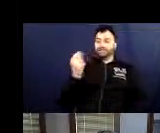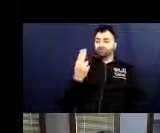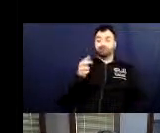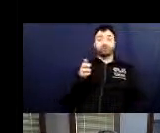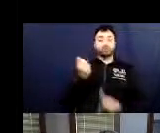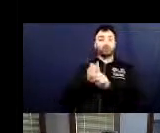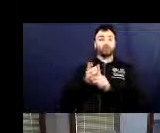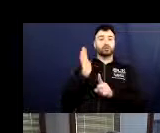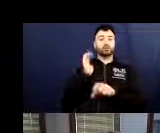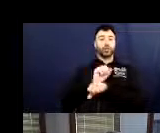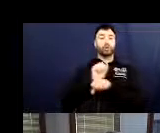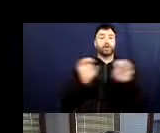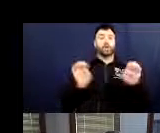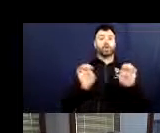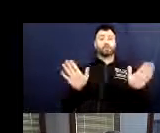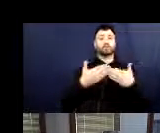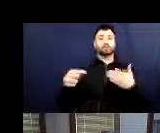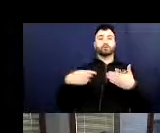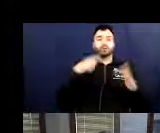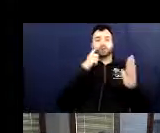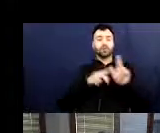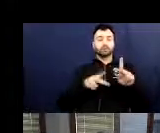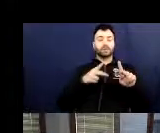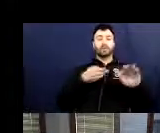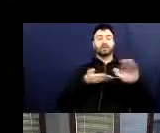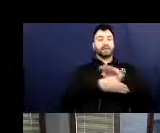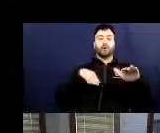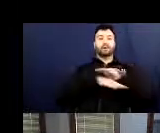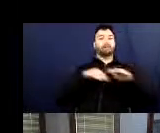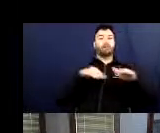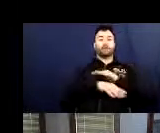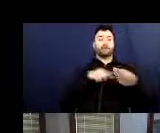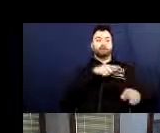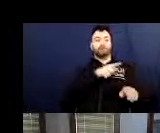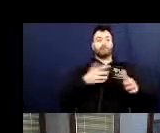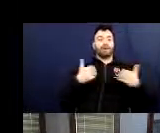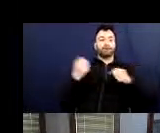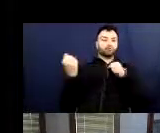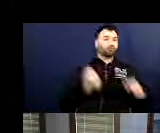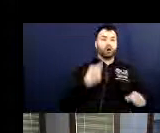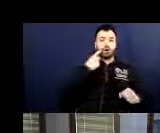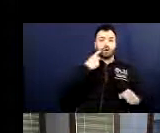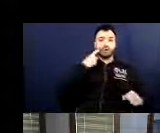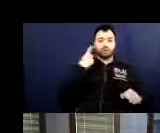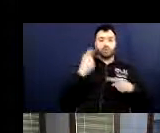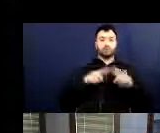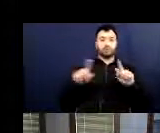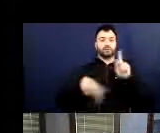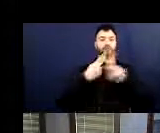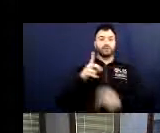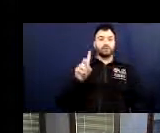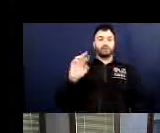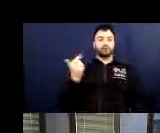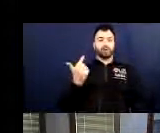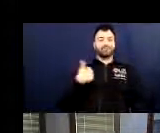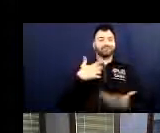seeing people continuously come into the emergency room who were addicted to various kinds of drugs, and she wanted to help